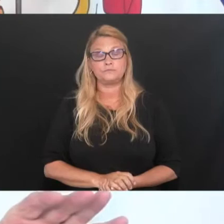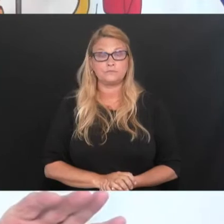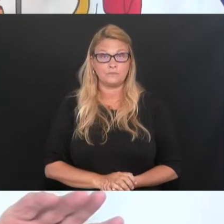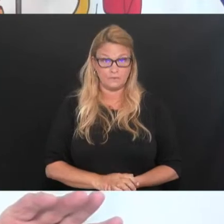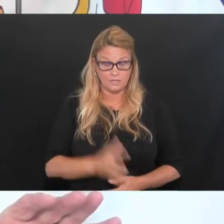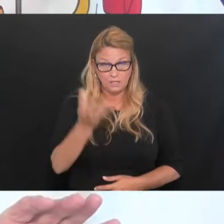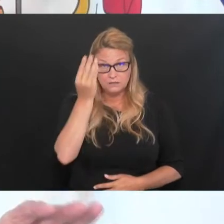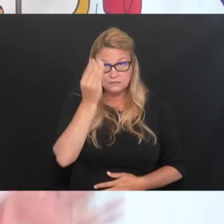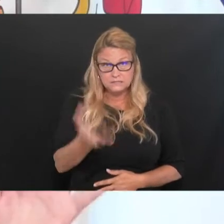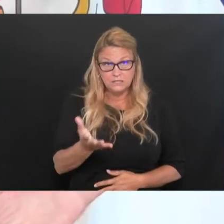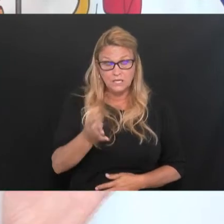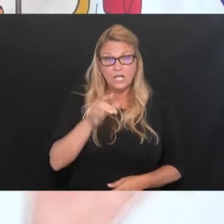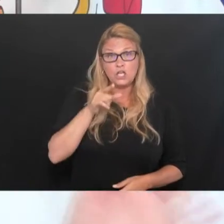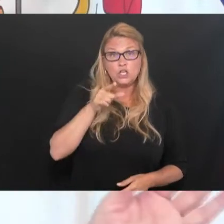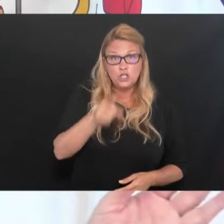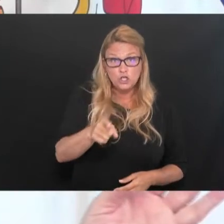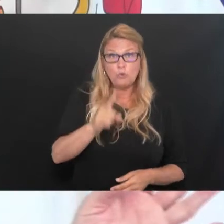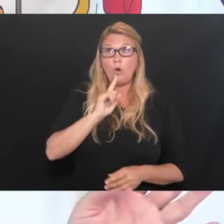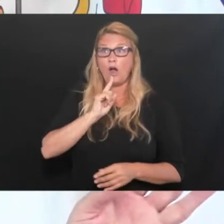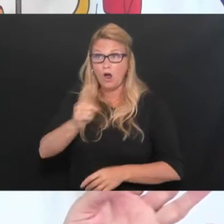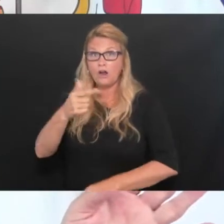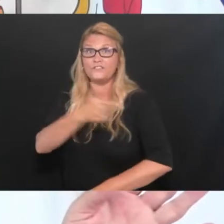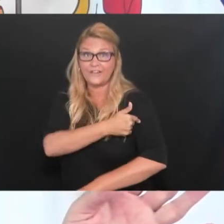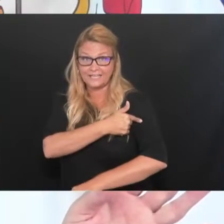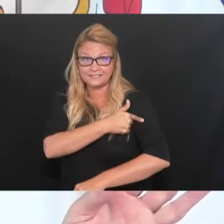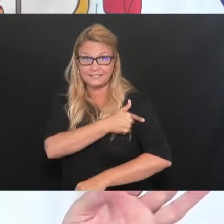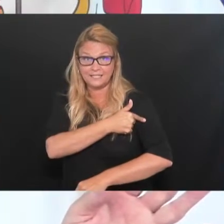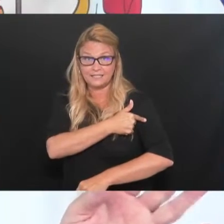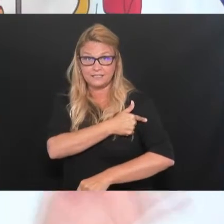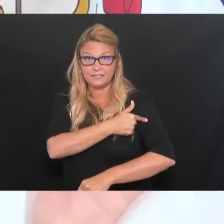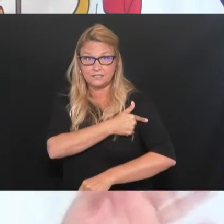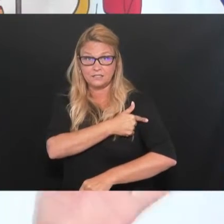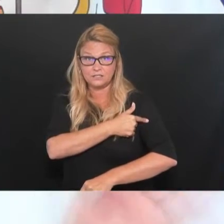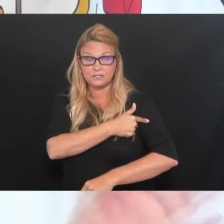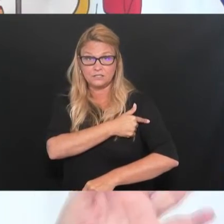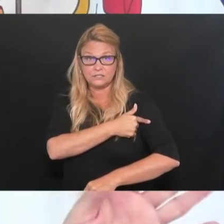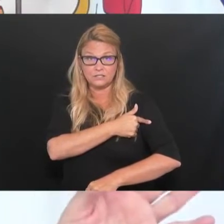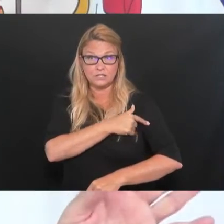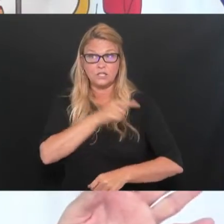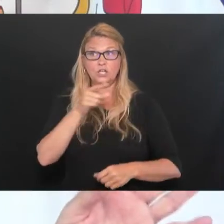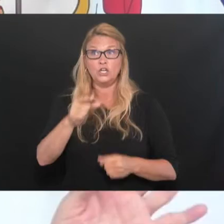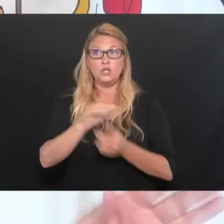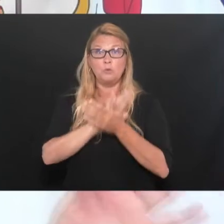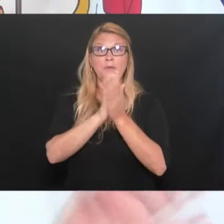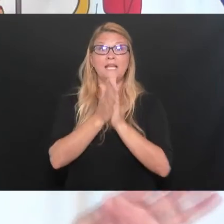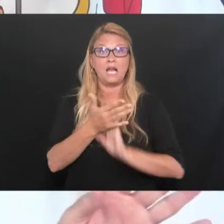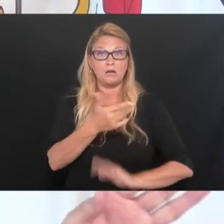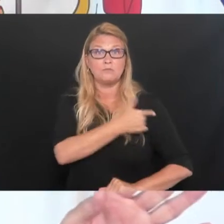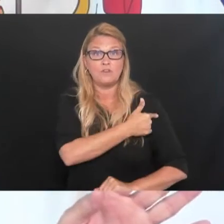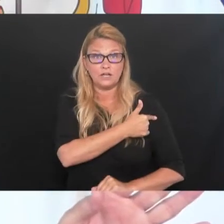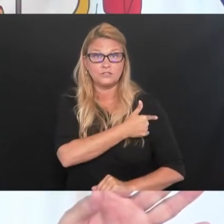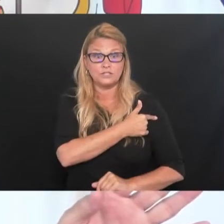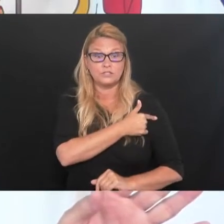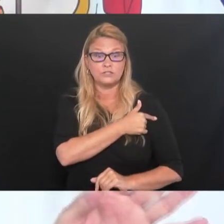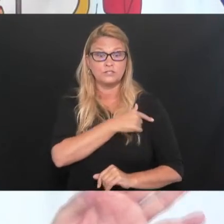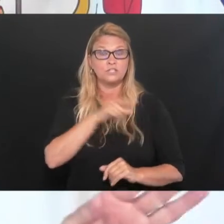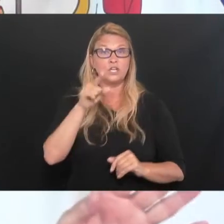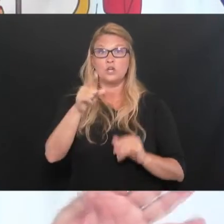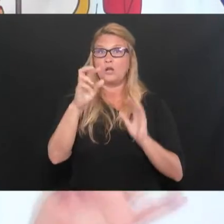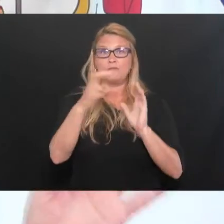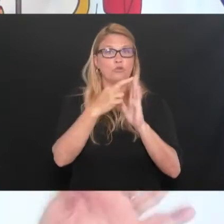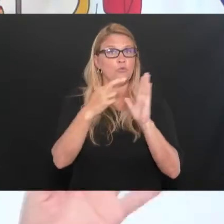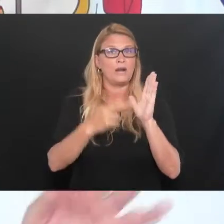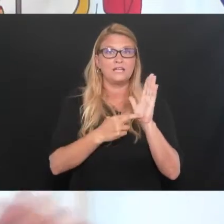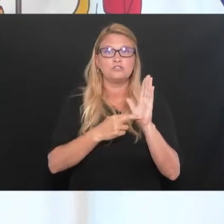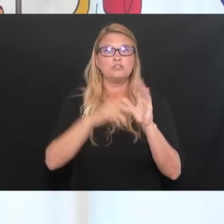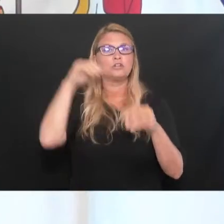one more time. If you are vaccinated or you get vaccinated, all you got to do is register